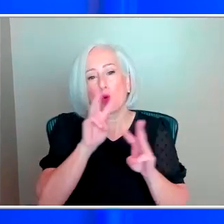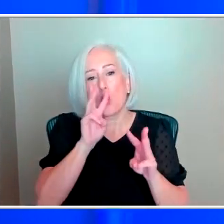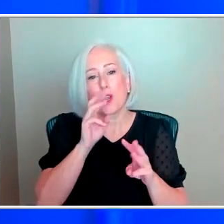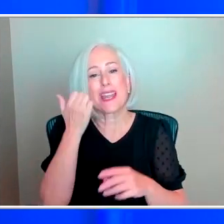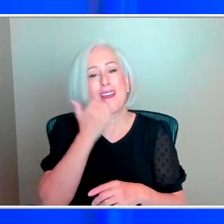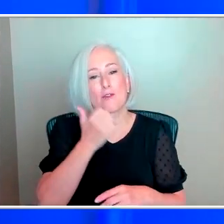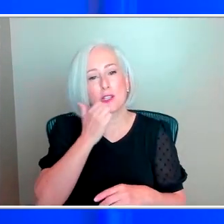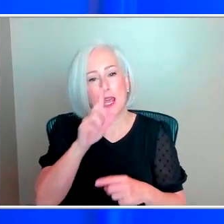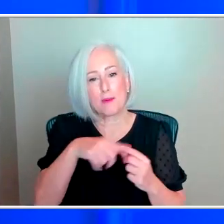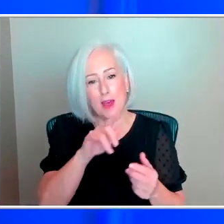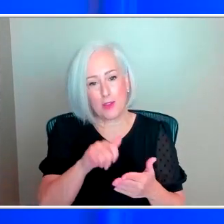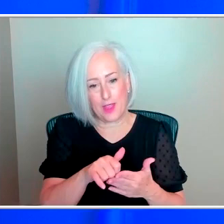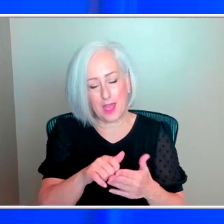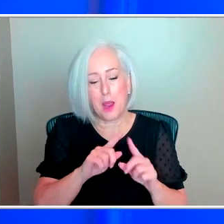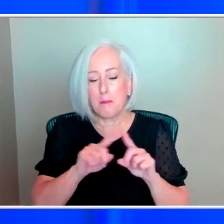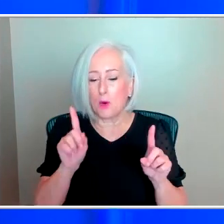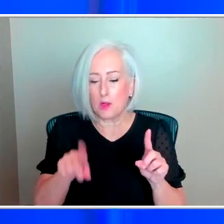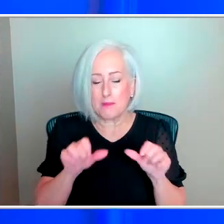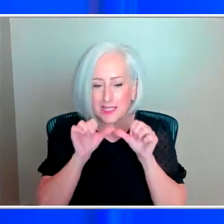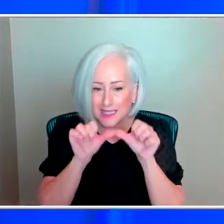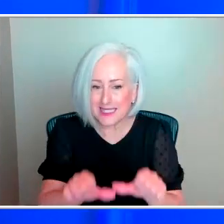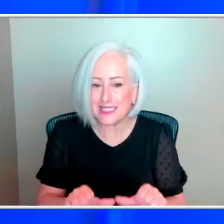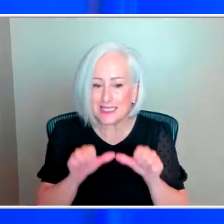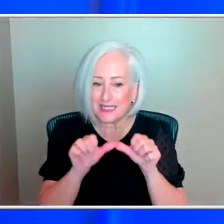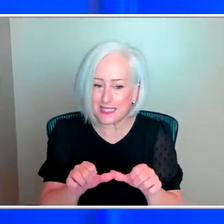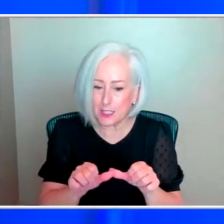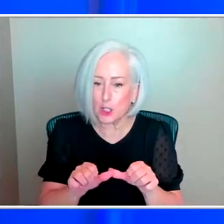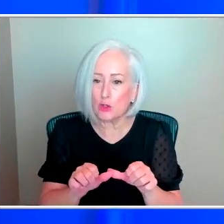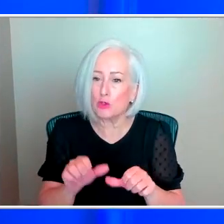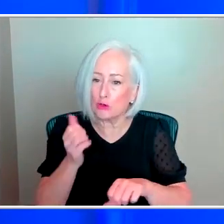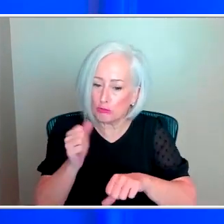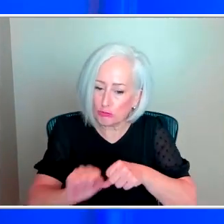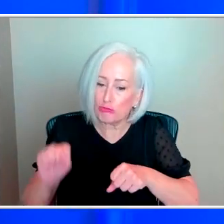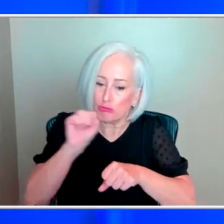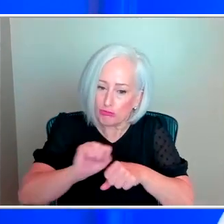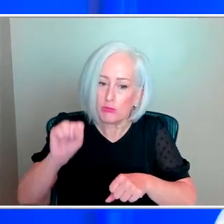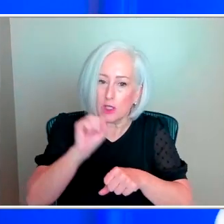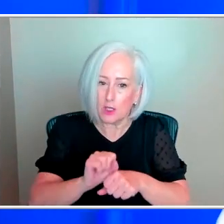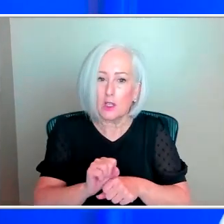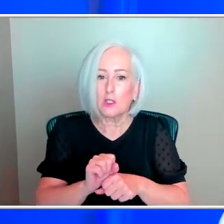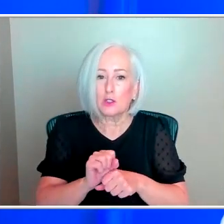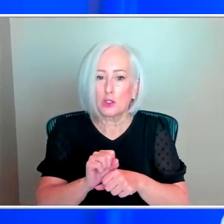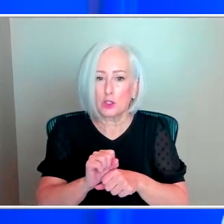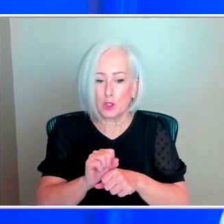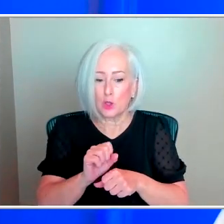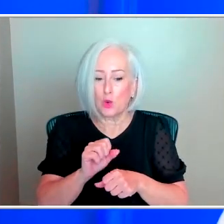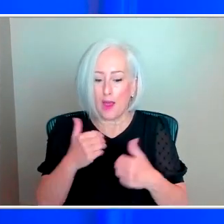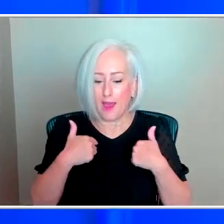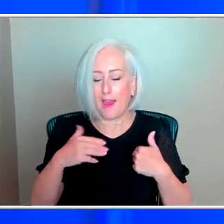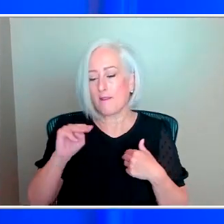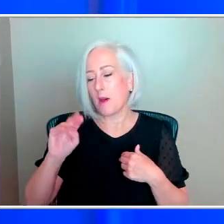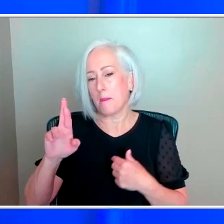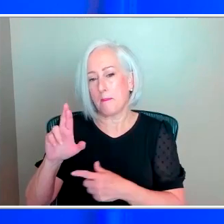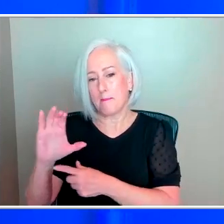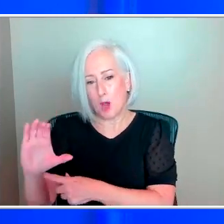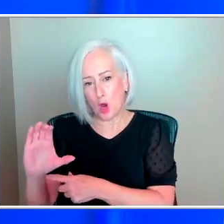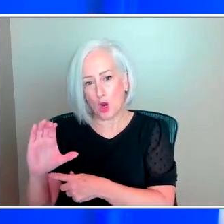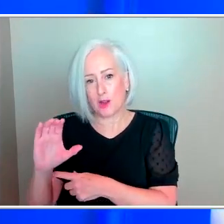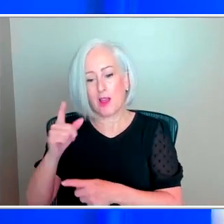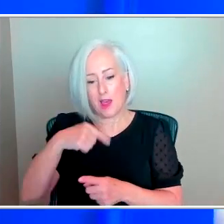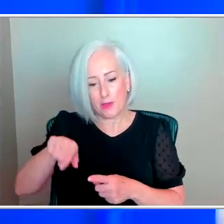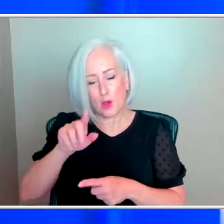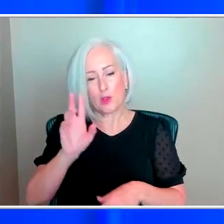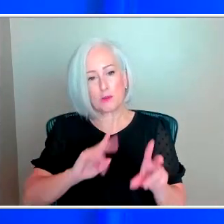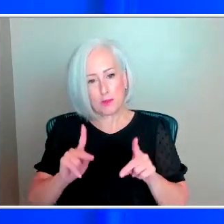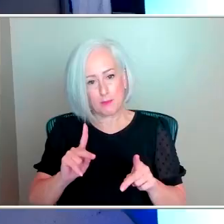But we have to continue to work to keep, Mark and those people working on this to do the best air that we